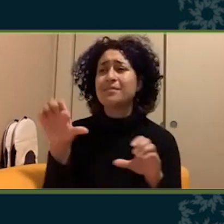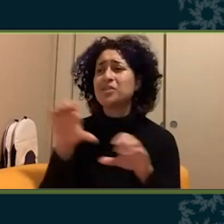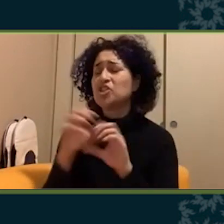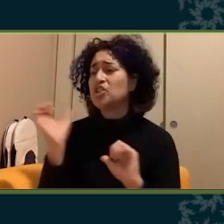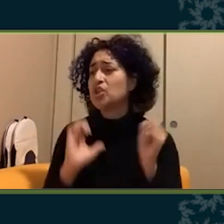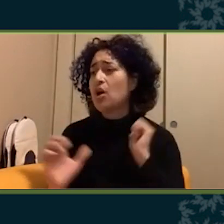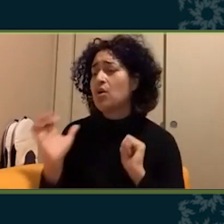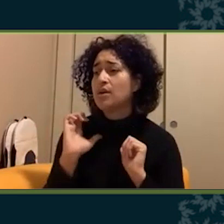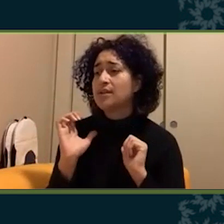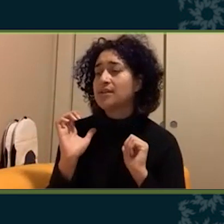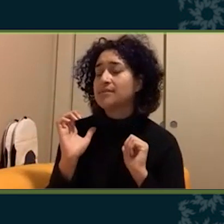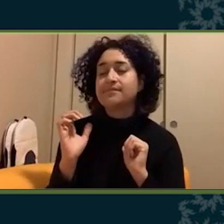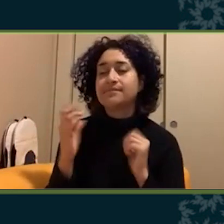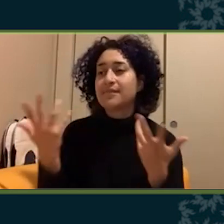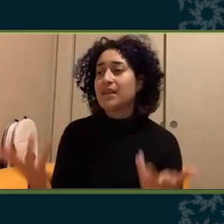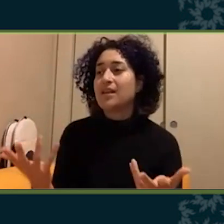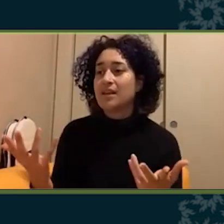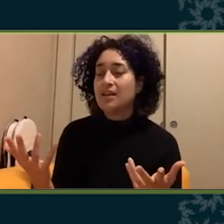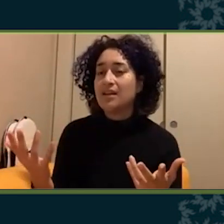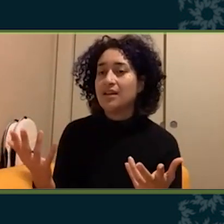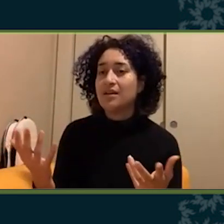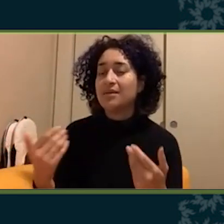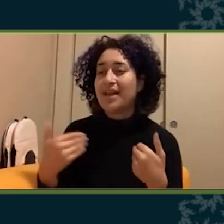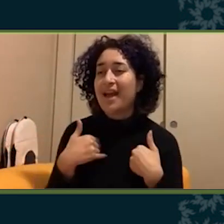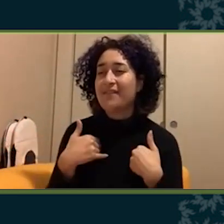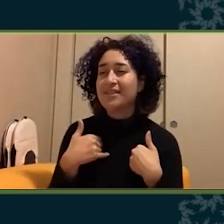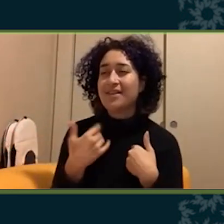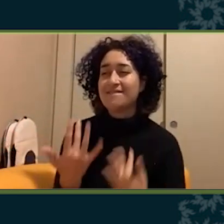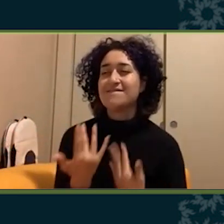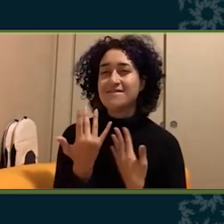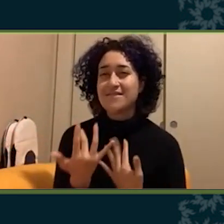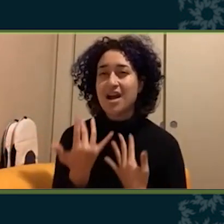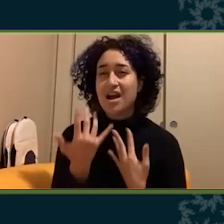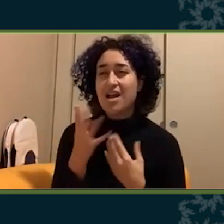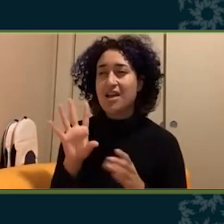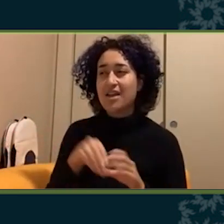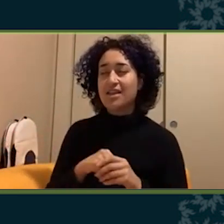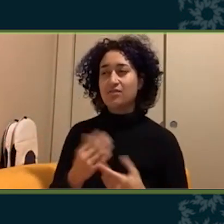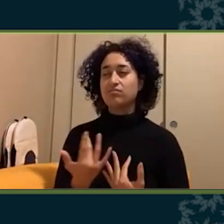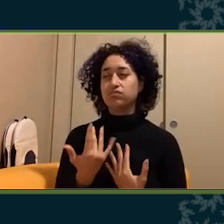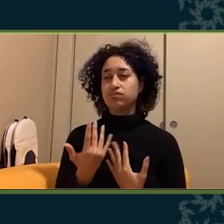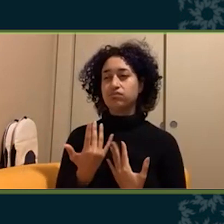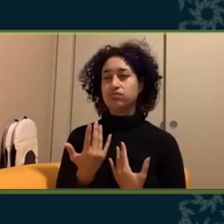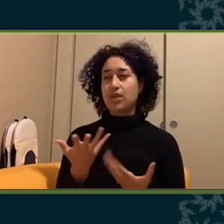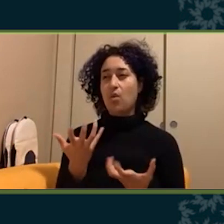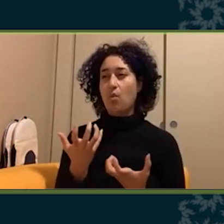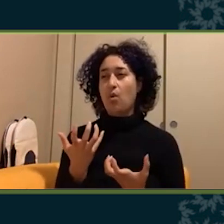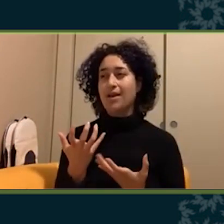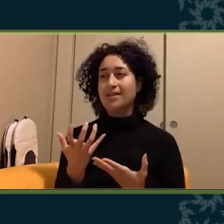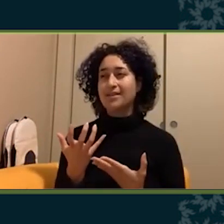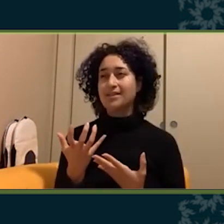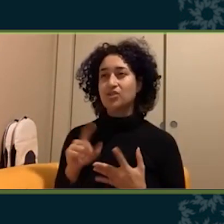they still they have this fire in them that they want to get something